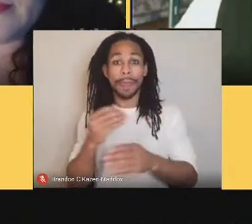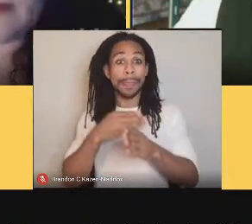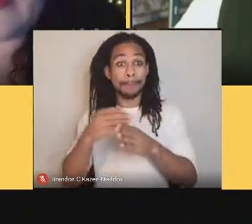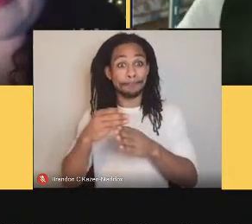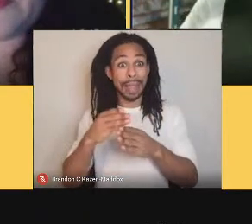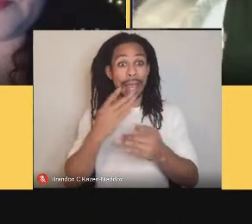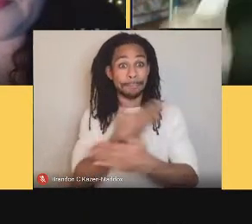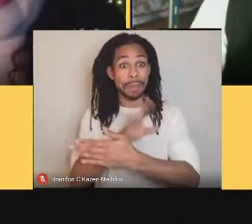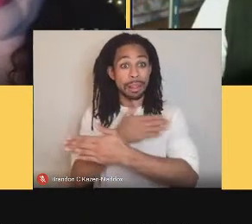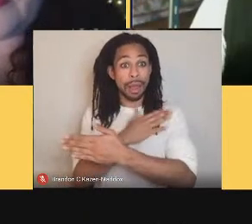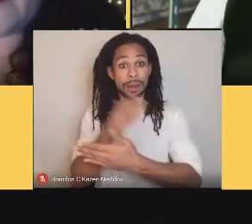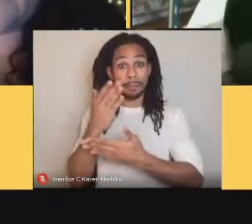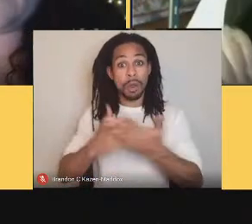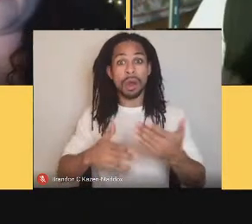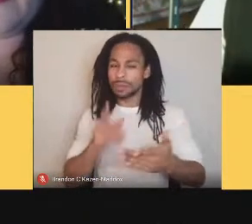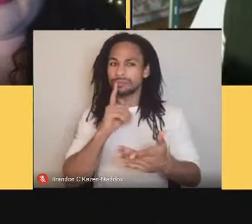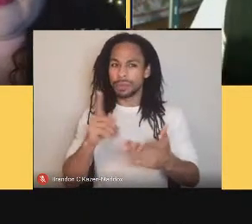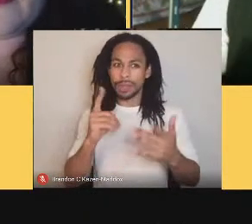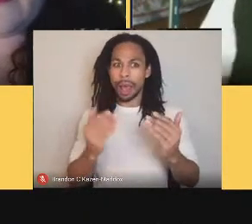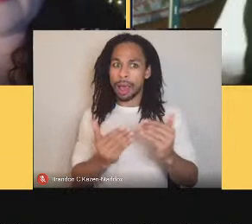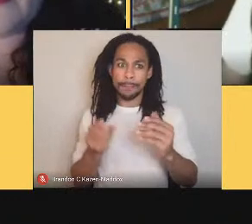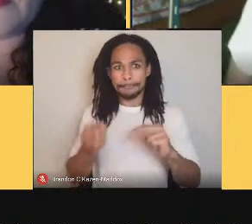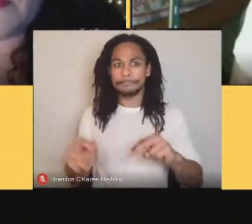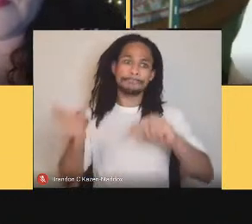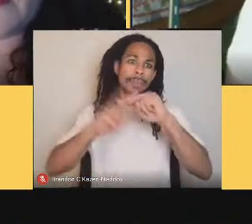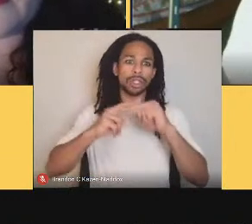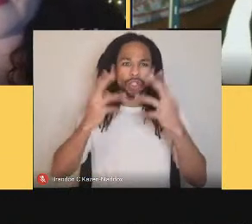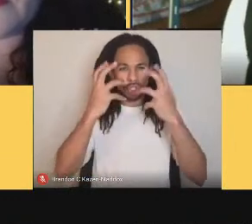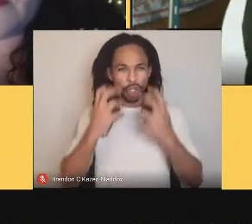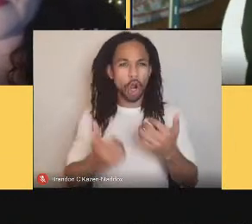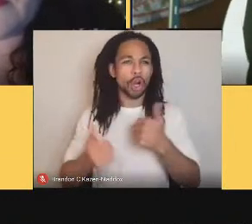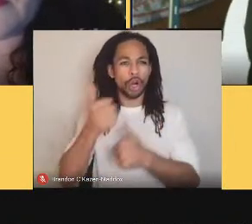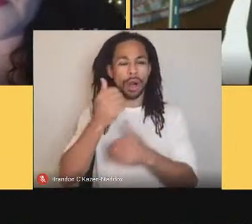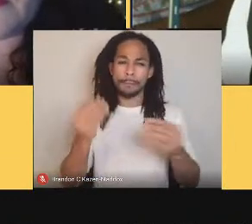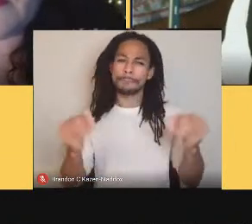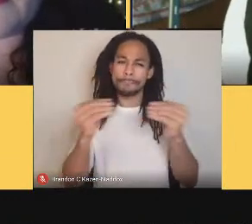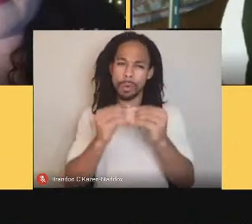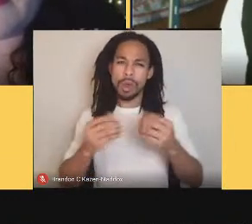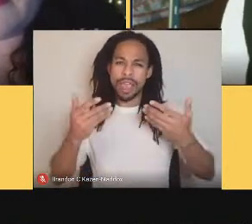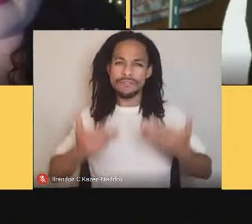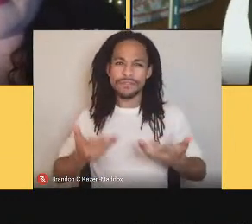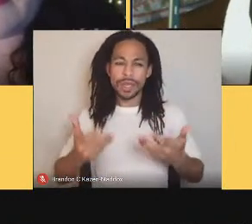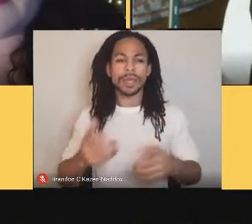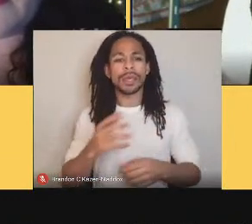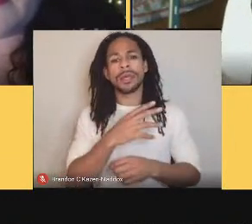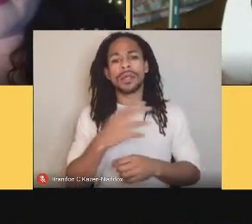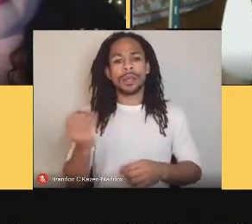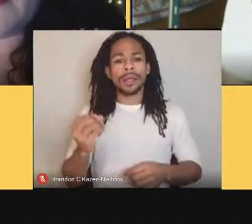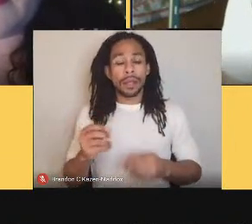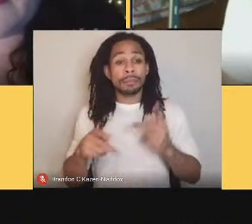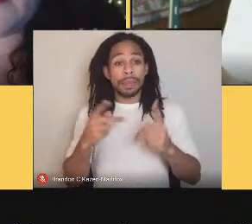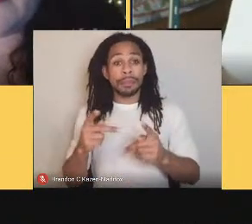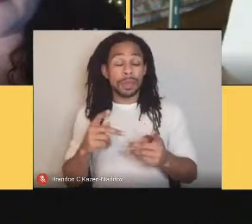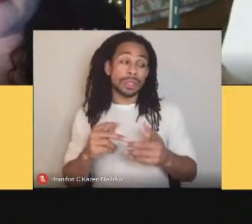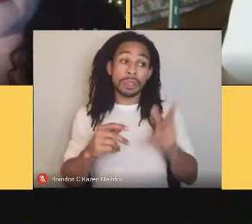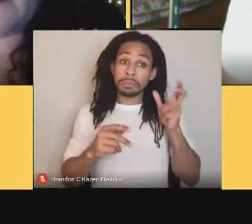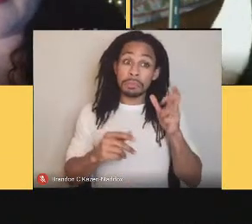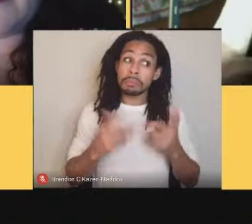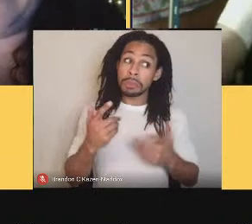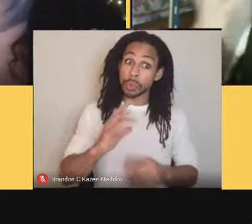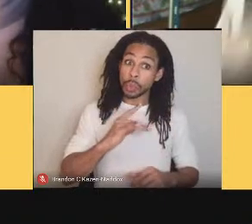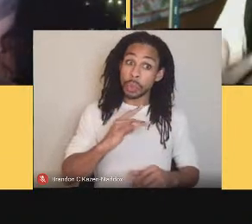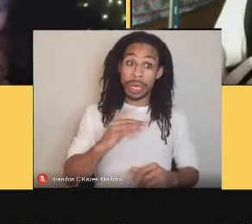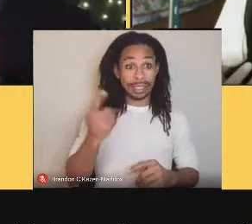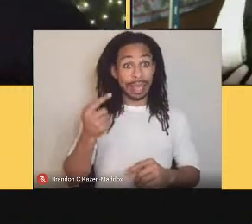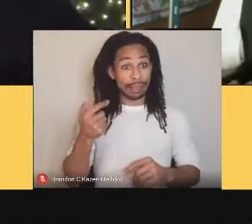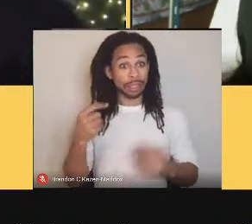comes in was originally much darker and more heavy. And everybody was so sweet saying, this is really cool. It's a little terrifying. Can